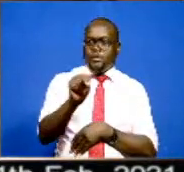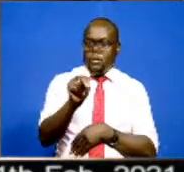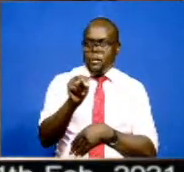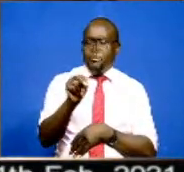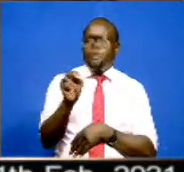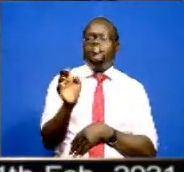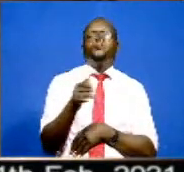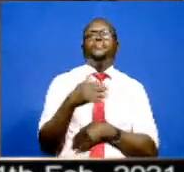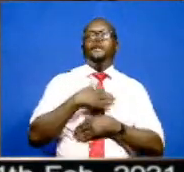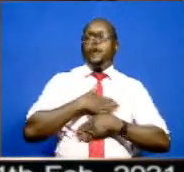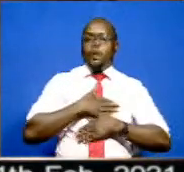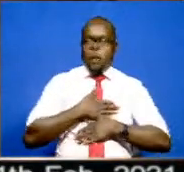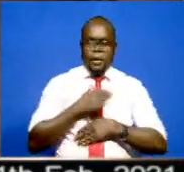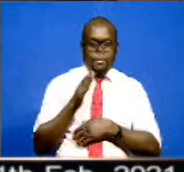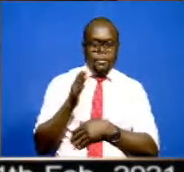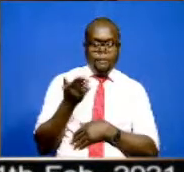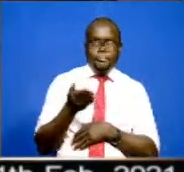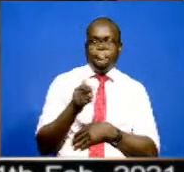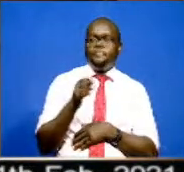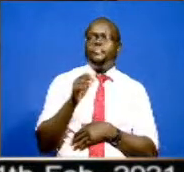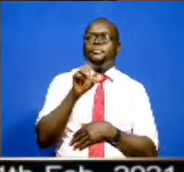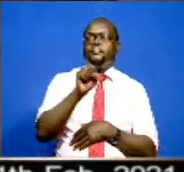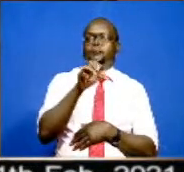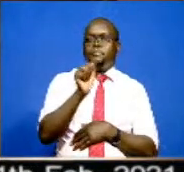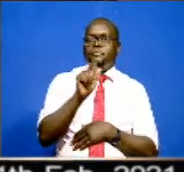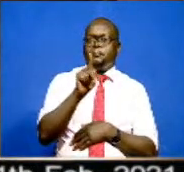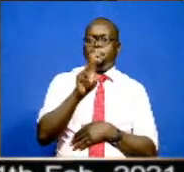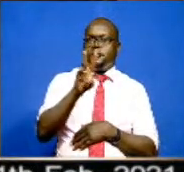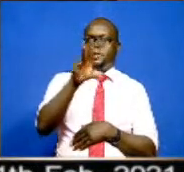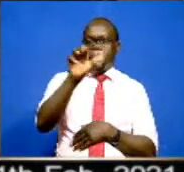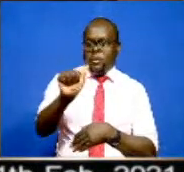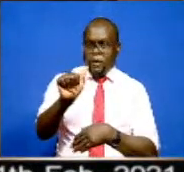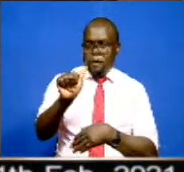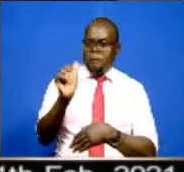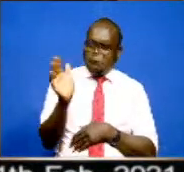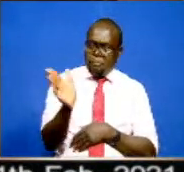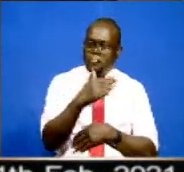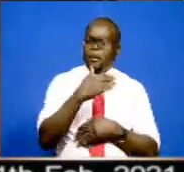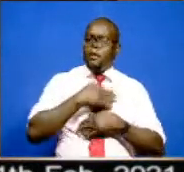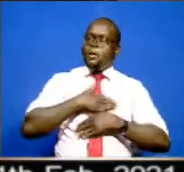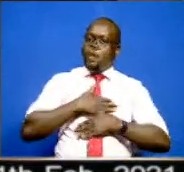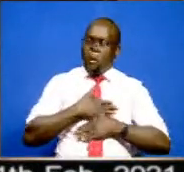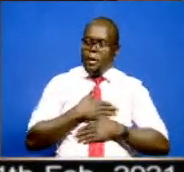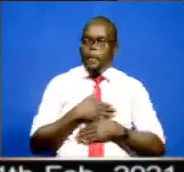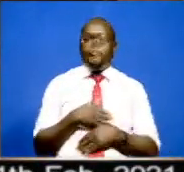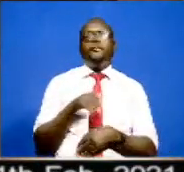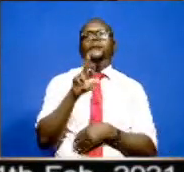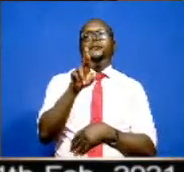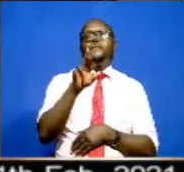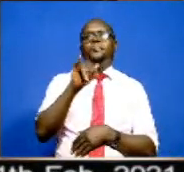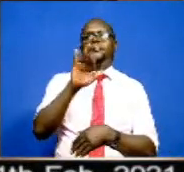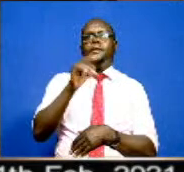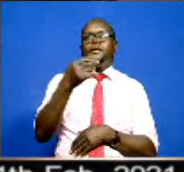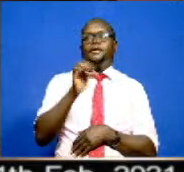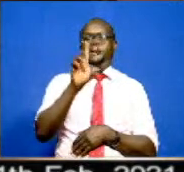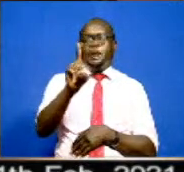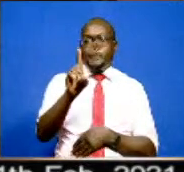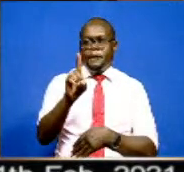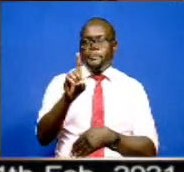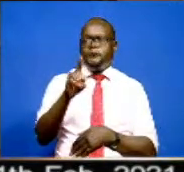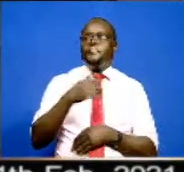Mwakuona, MP. The Honorable John Sakwa Bunyasi, MP. The Honorable Richard Onyonka,